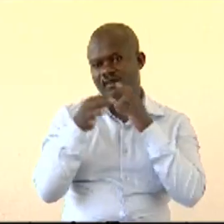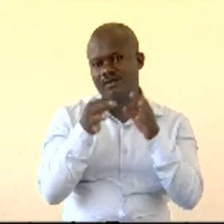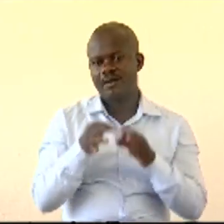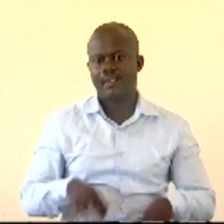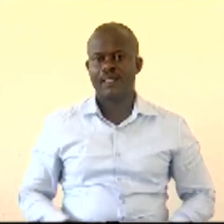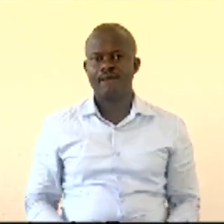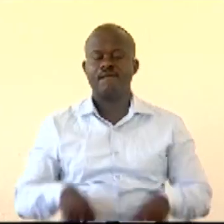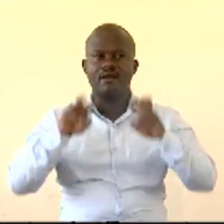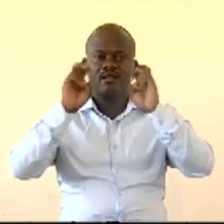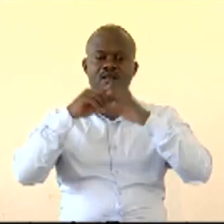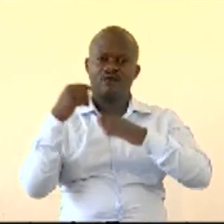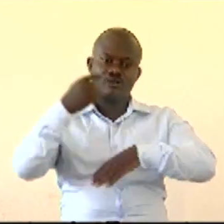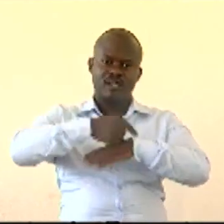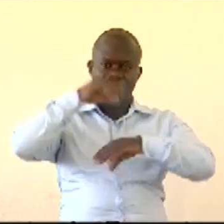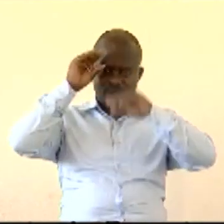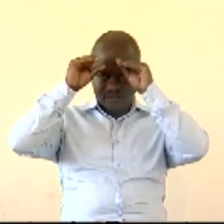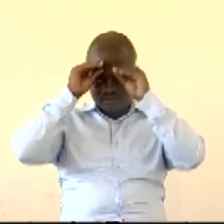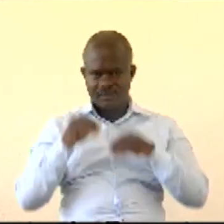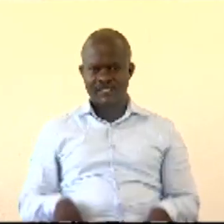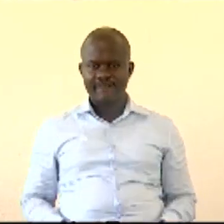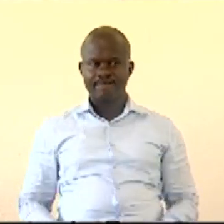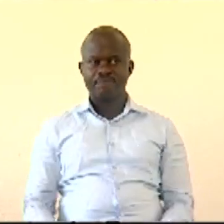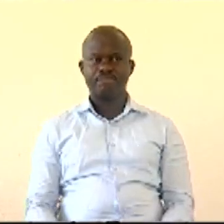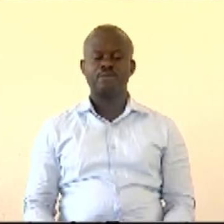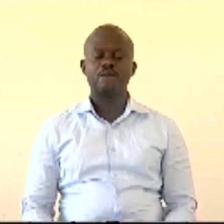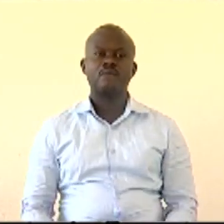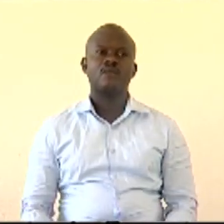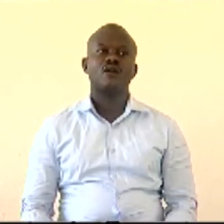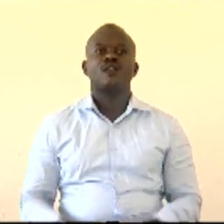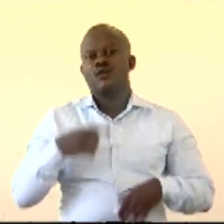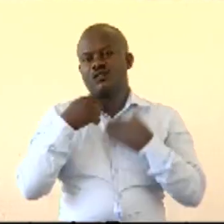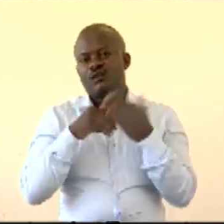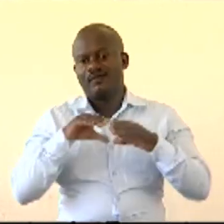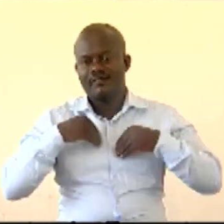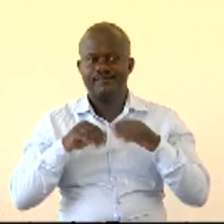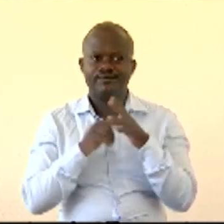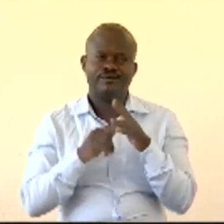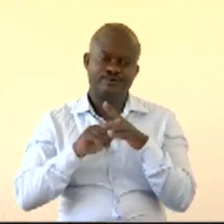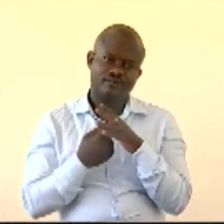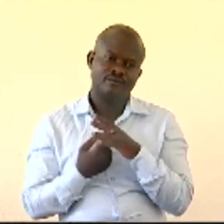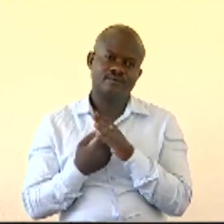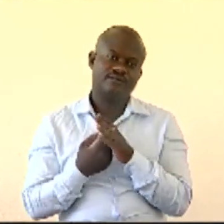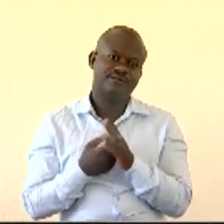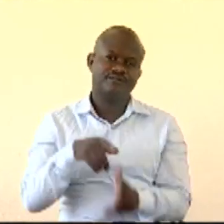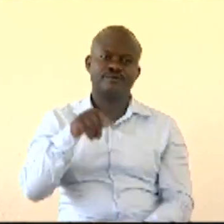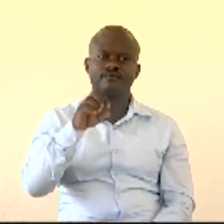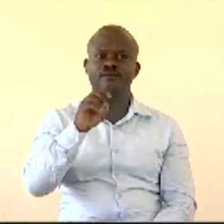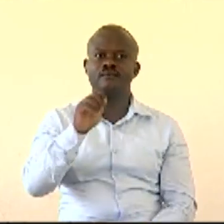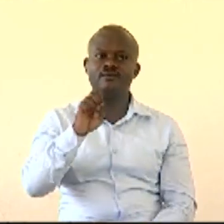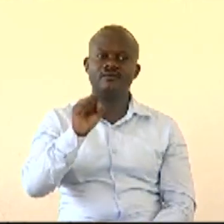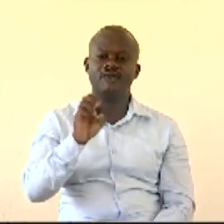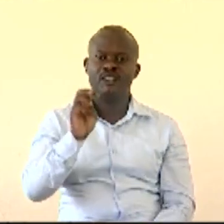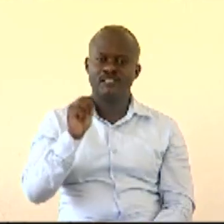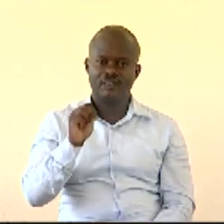the title of today's lesson. So let's start. We have potassium chlorate